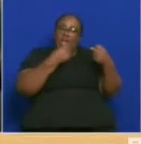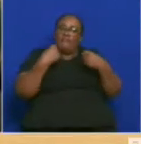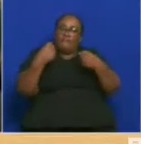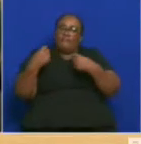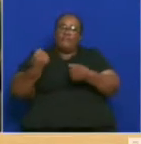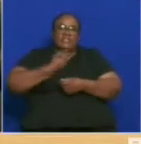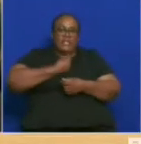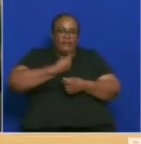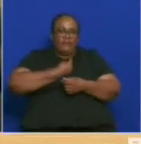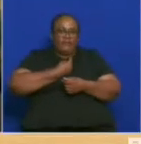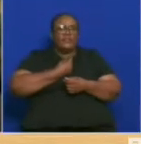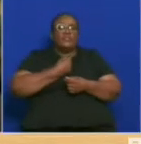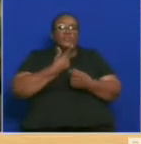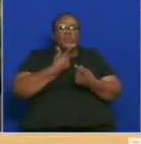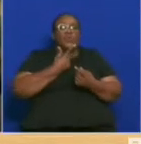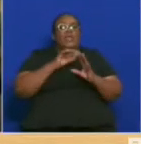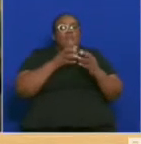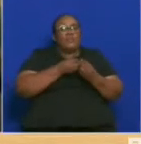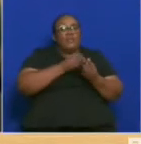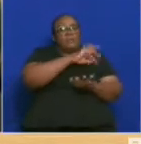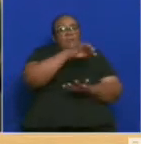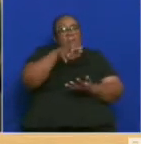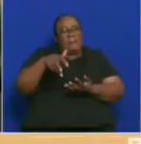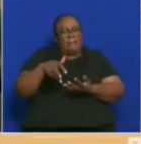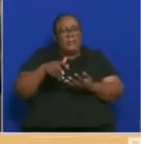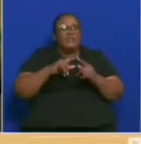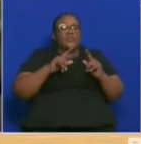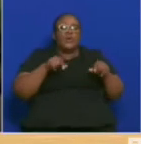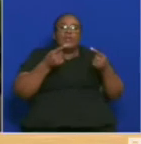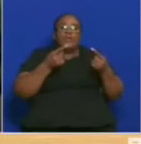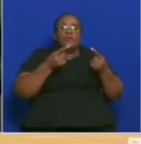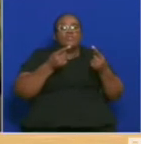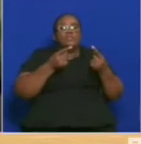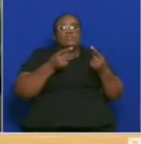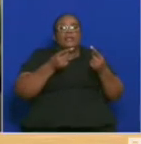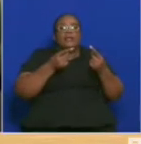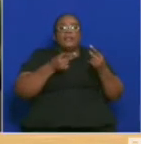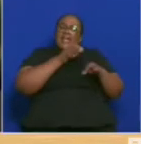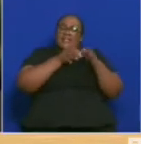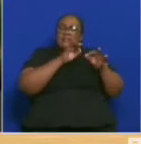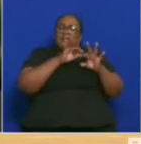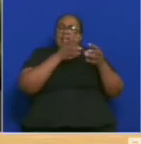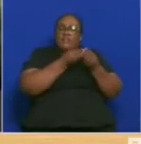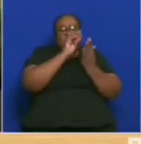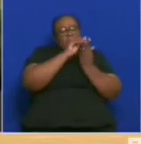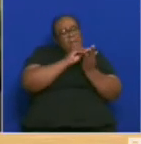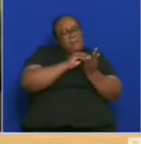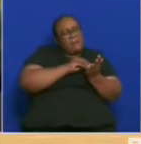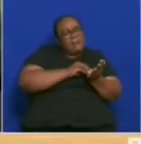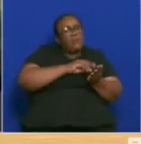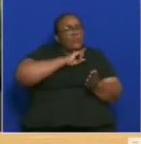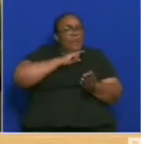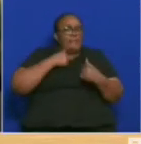everything as what prompted me. If I may, I would like to put it now on record that I'm going to be telling you exactly how I got to